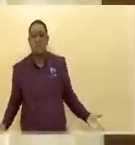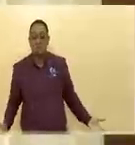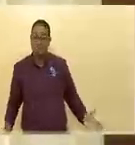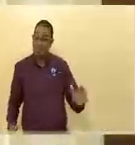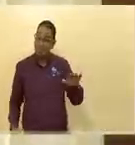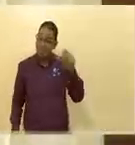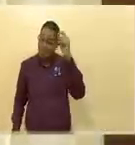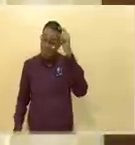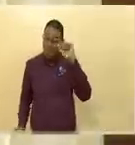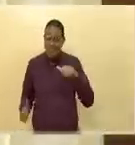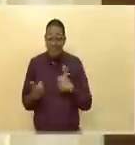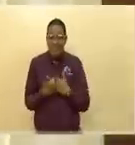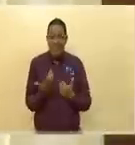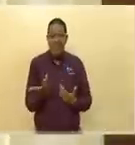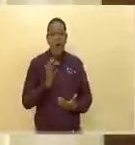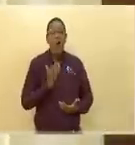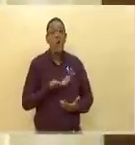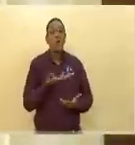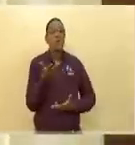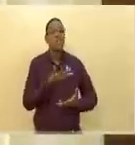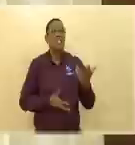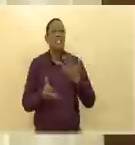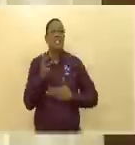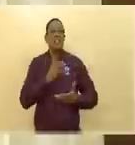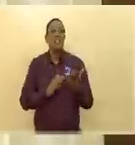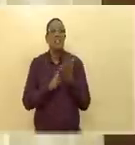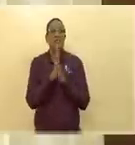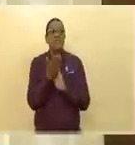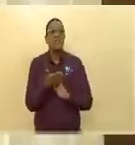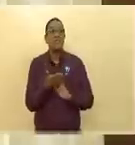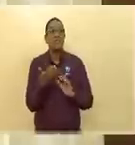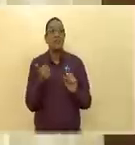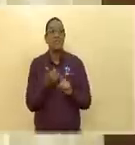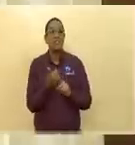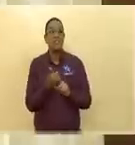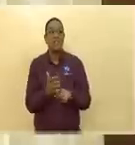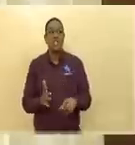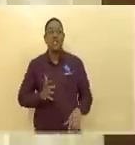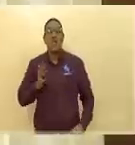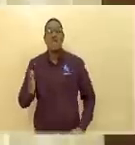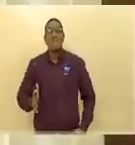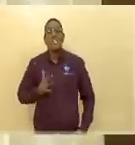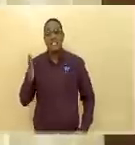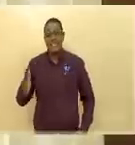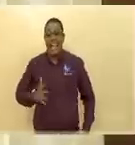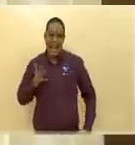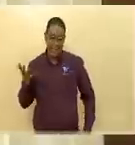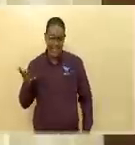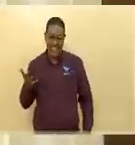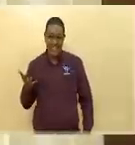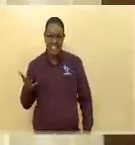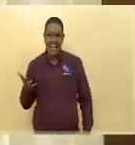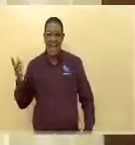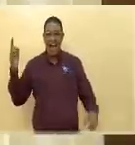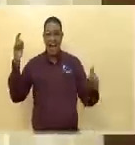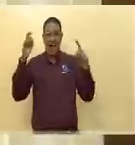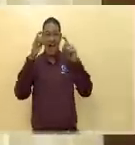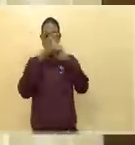is that our society is becoming far more sophisticated and